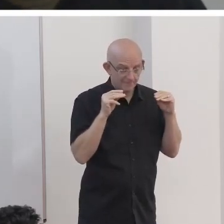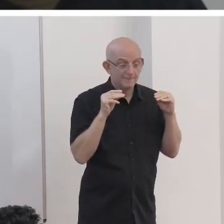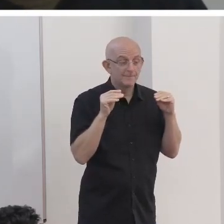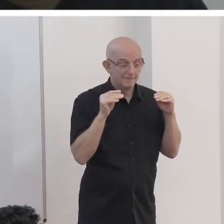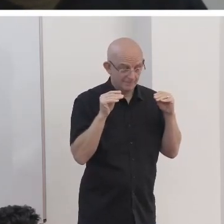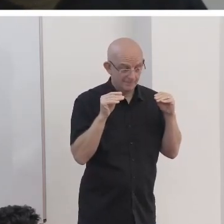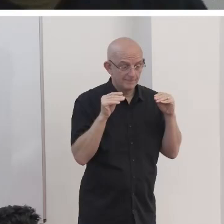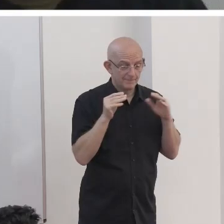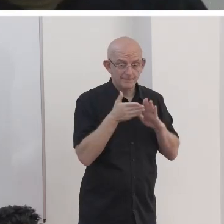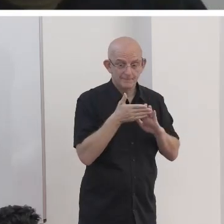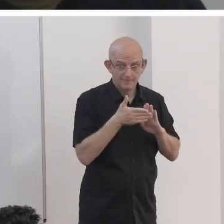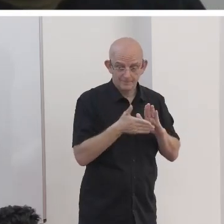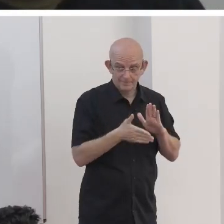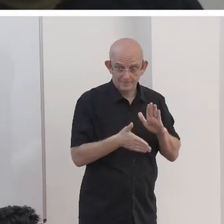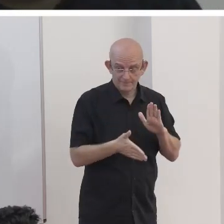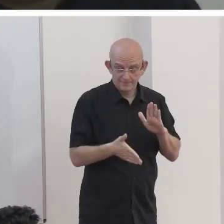and leave it.